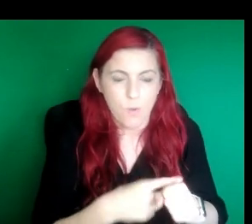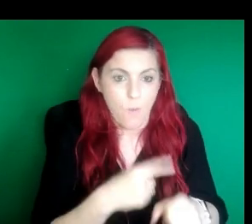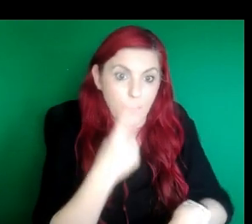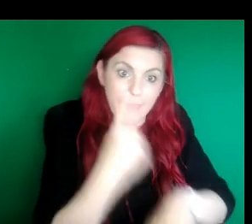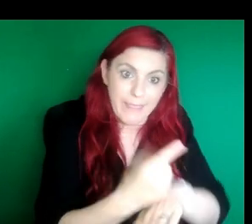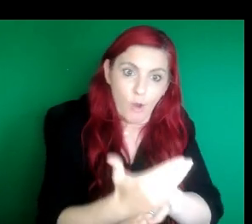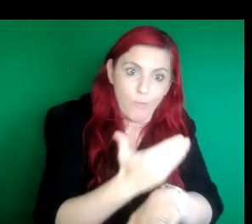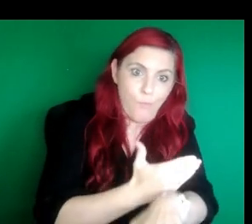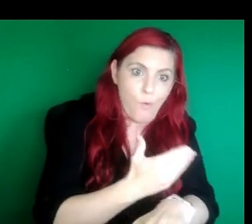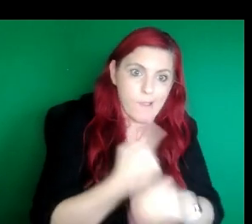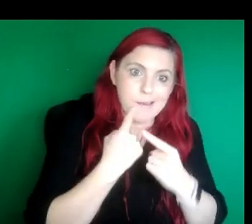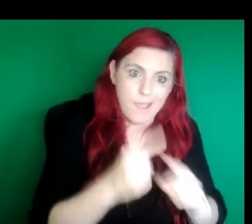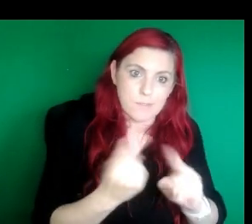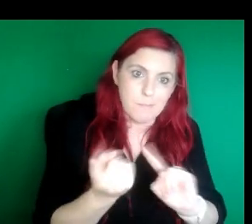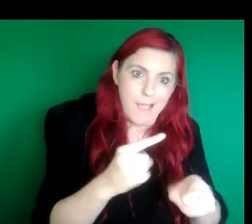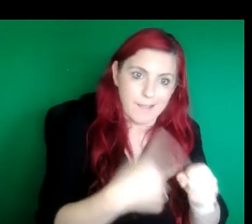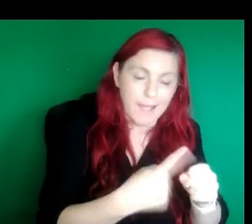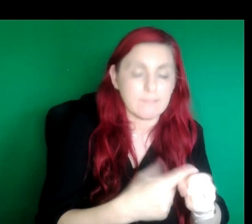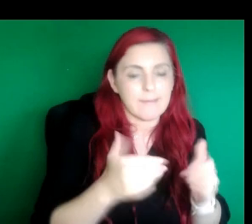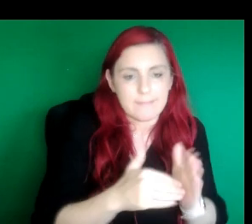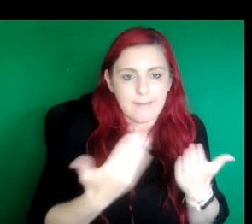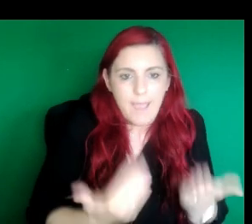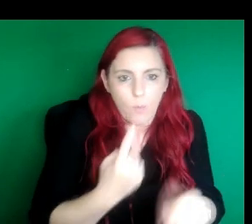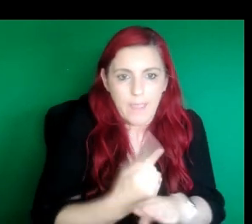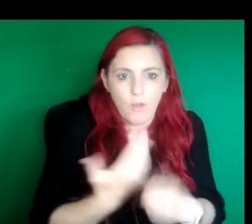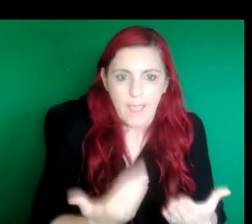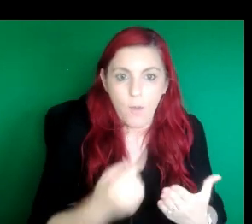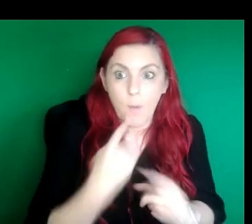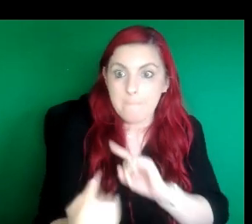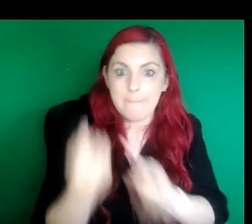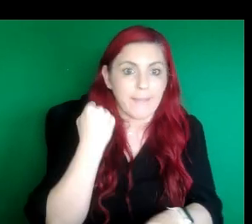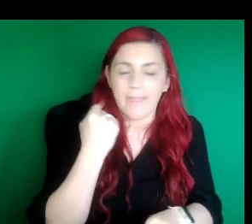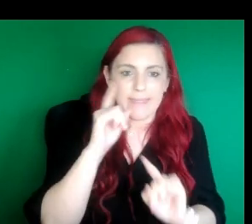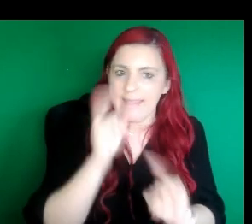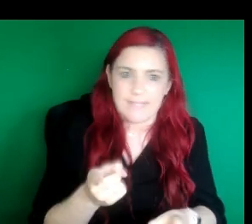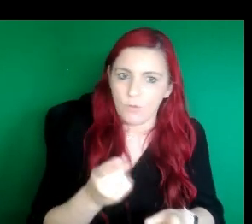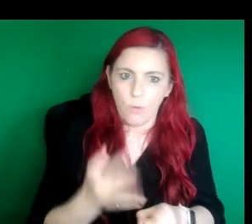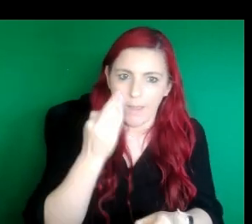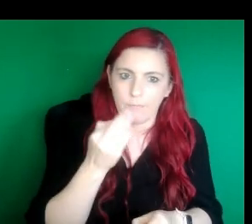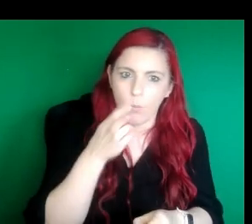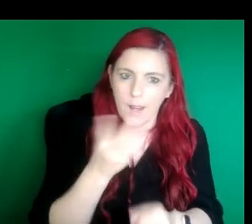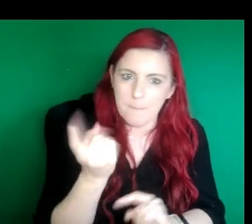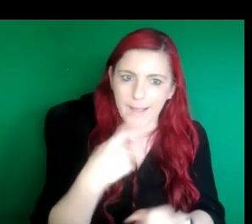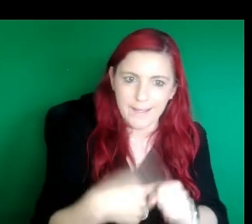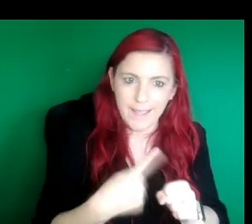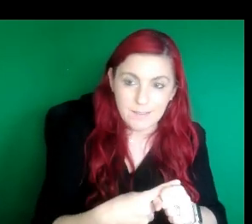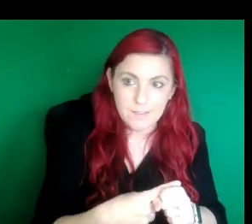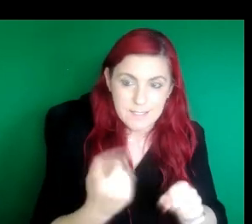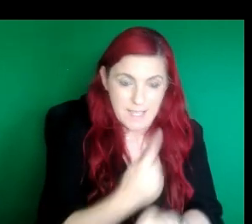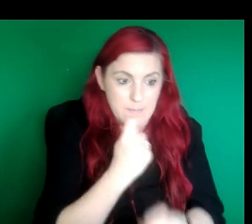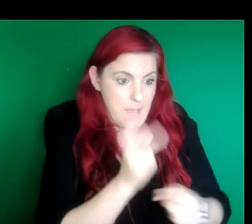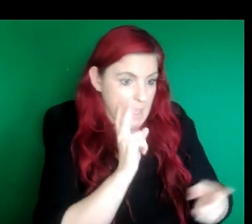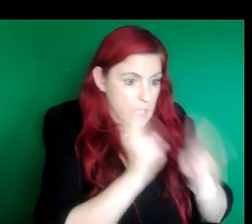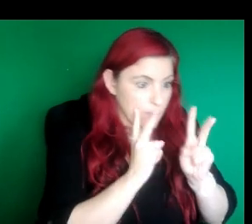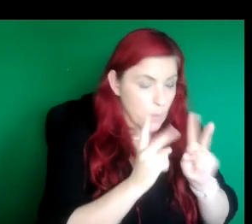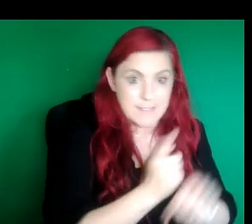the reintroduction of the voucher scheme, it's now in place now. There are some problems with it, but it's back in place now. So the time when I did these